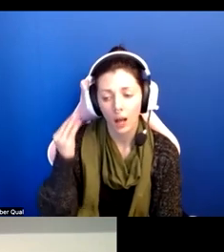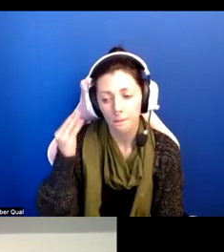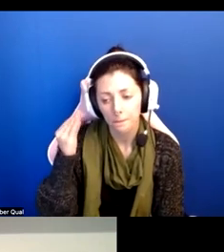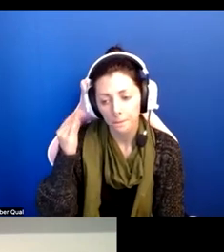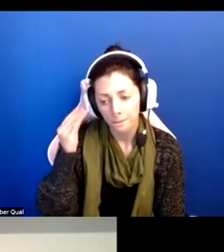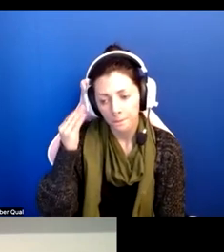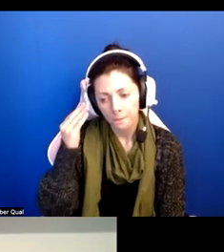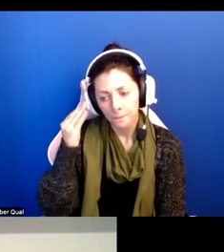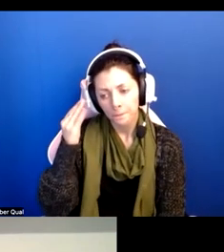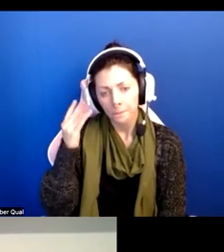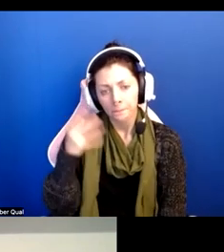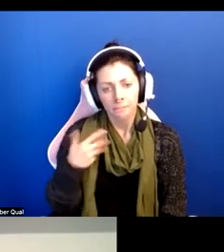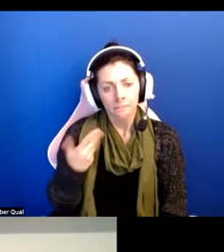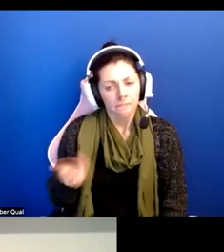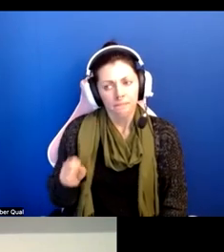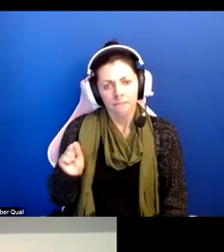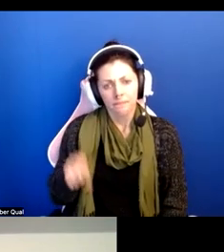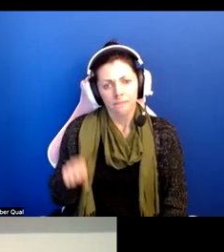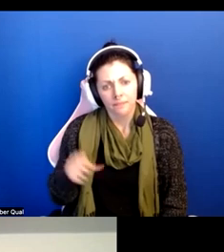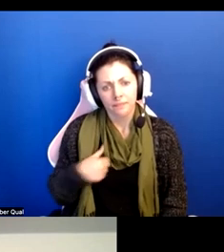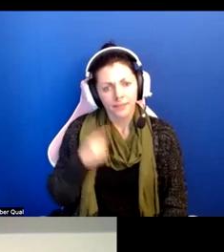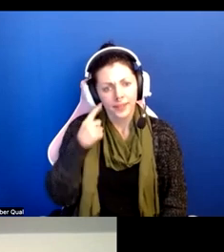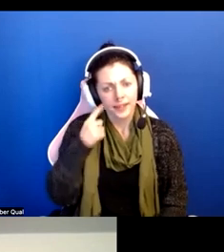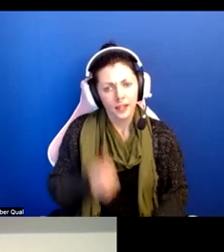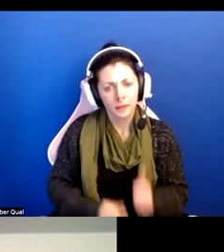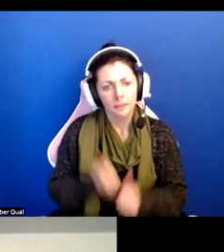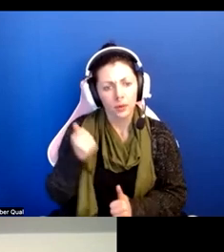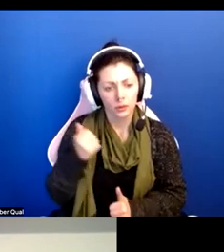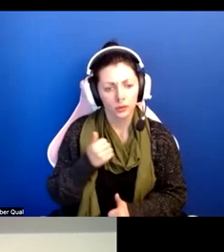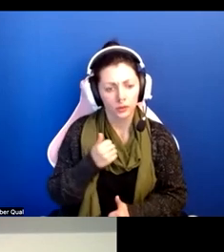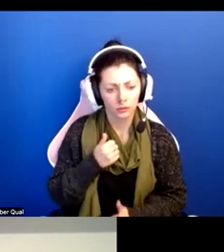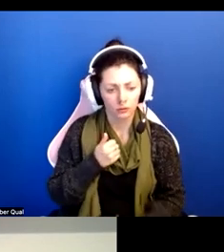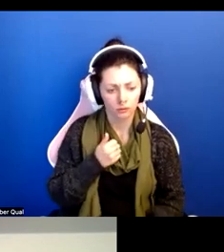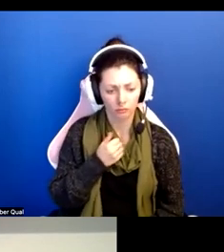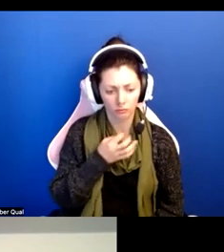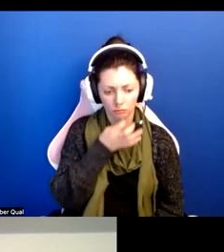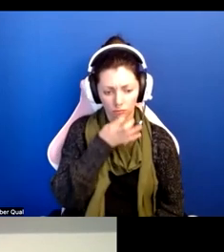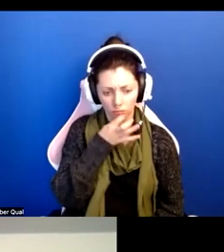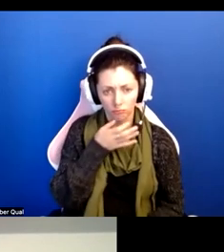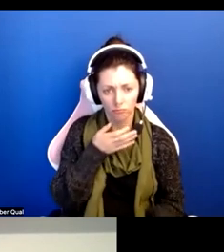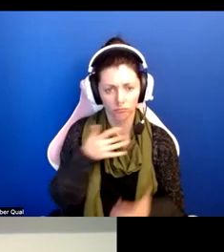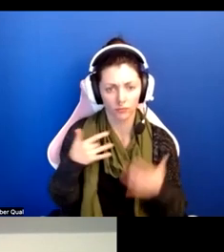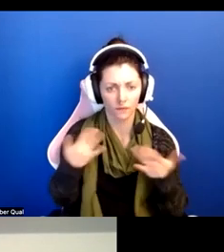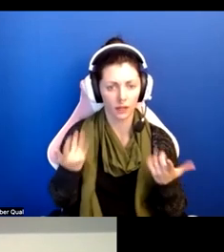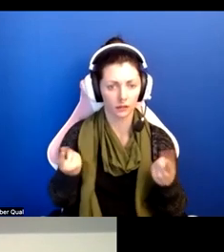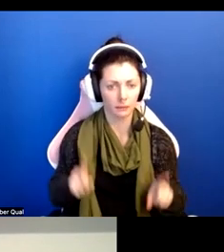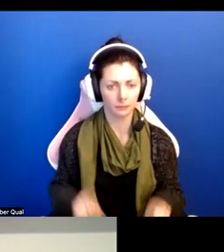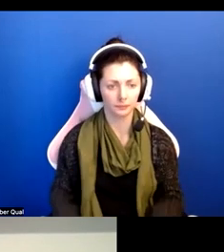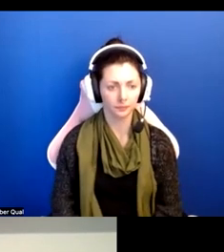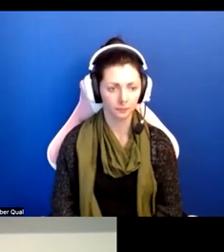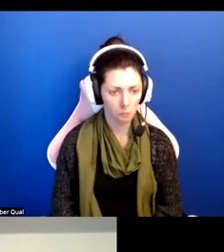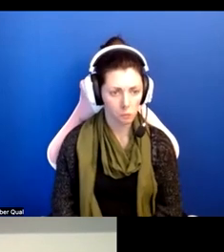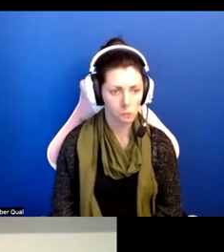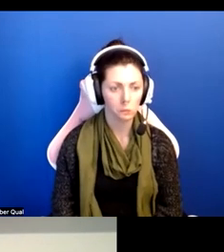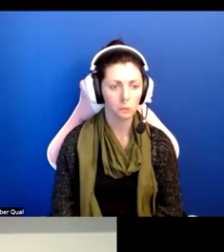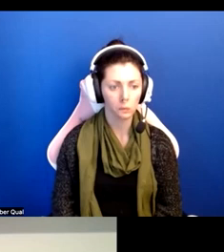Yeah, I think that's the most upcoming that I can think of. And then yeah, I think while I lived